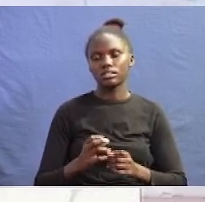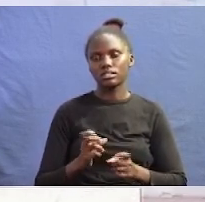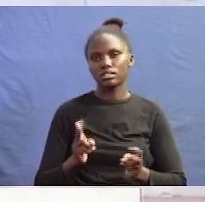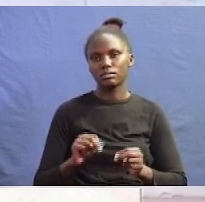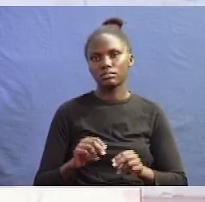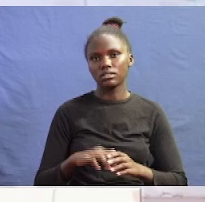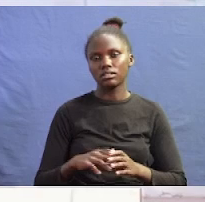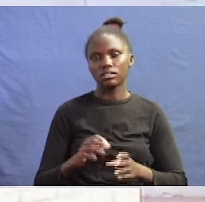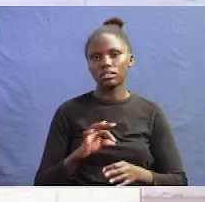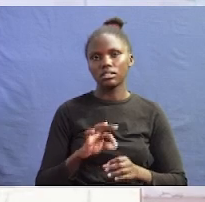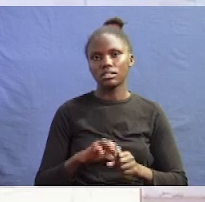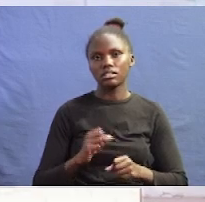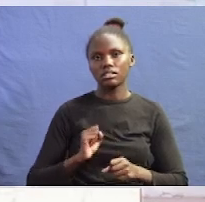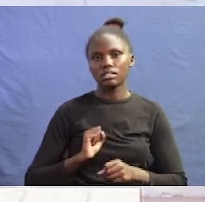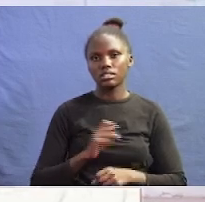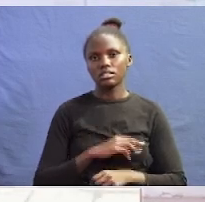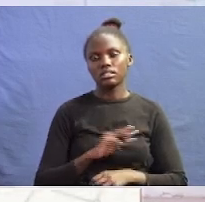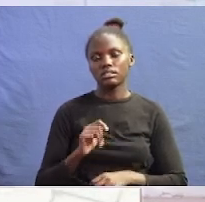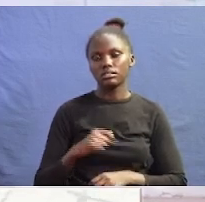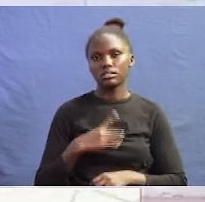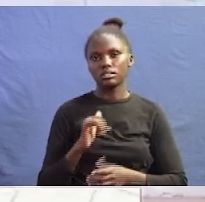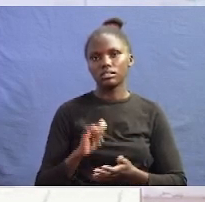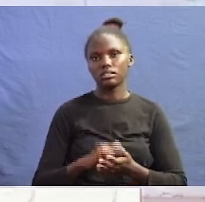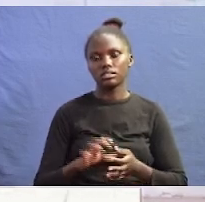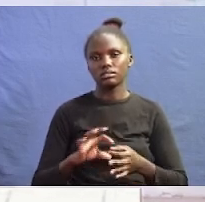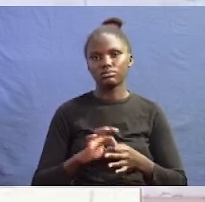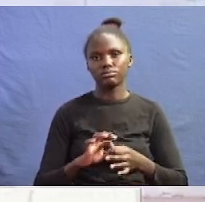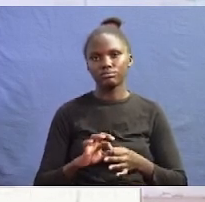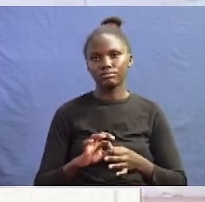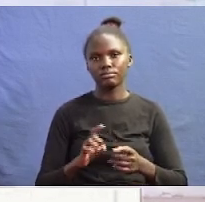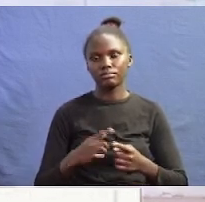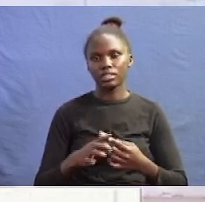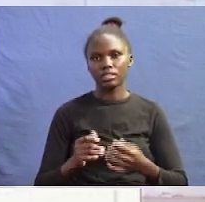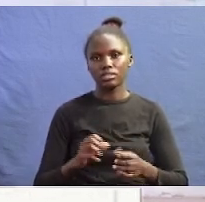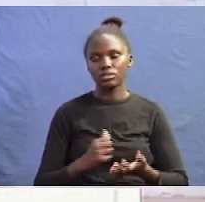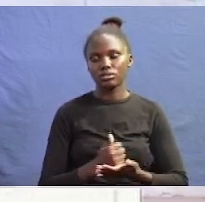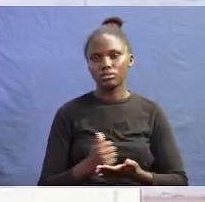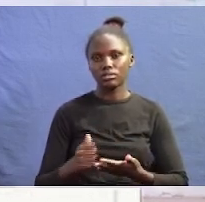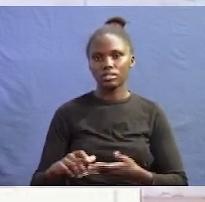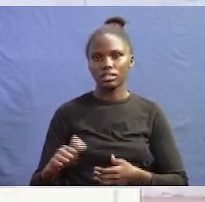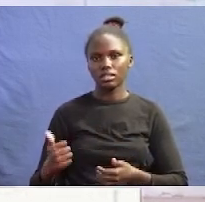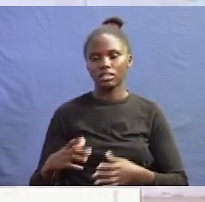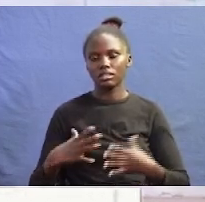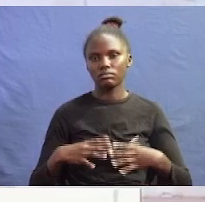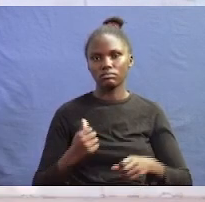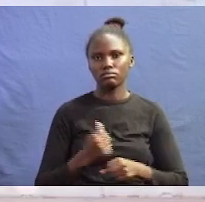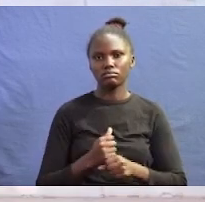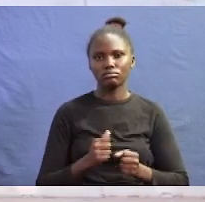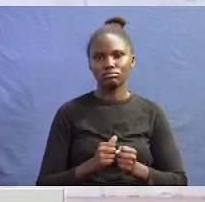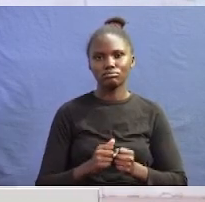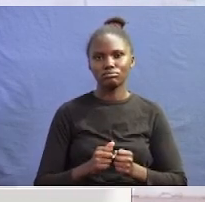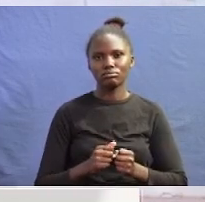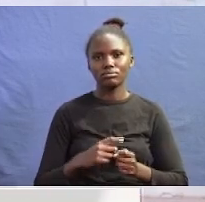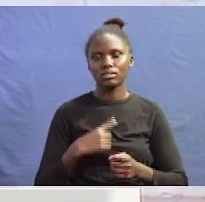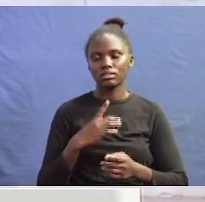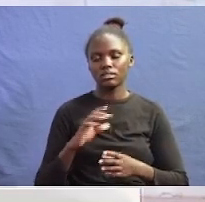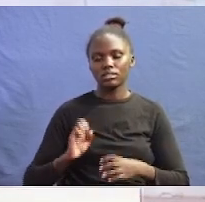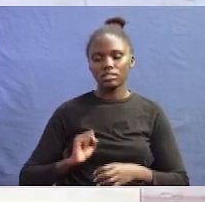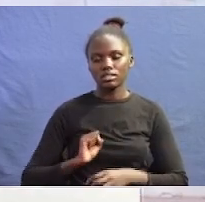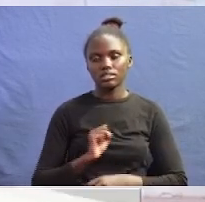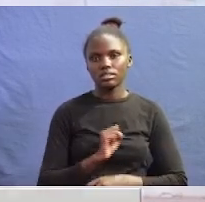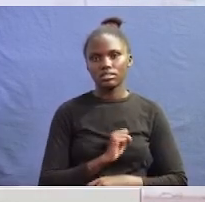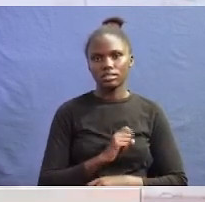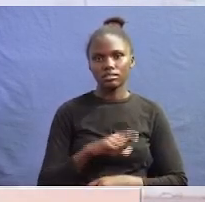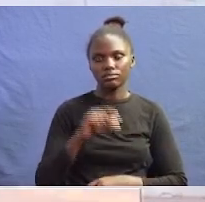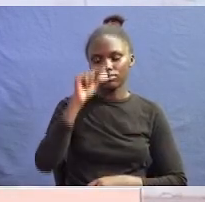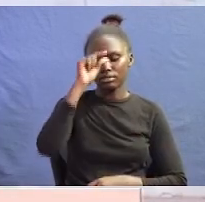of County Assembly had impeached him initially and presented their petition to the Senate for the